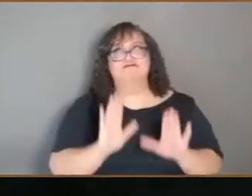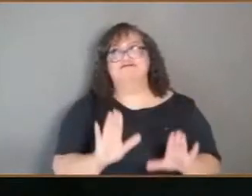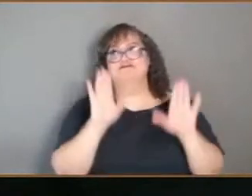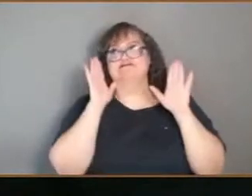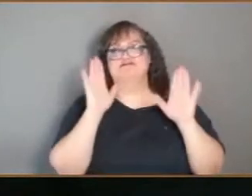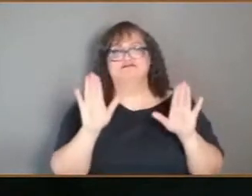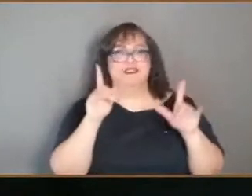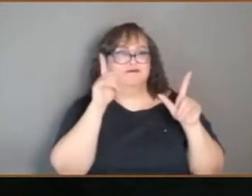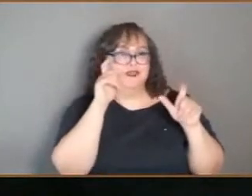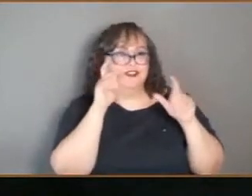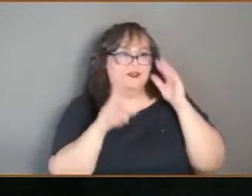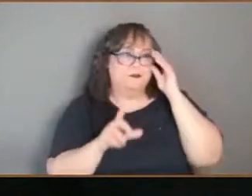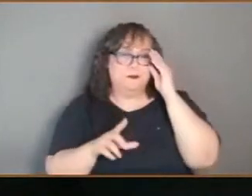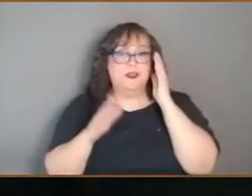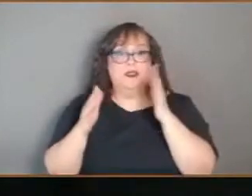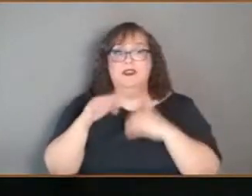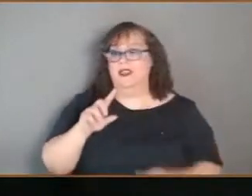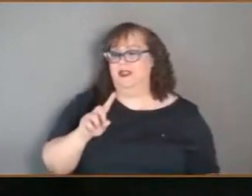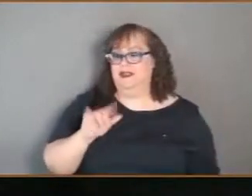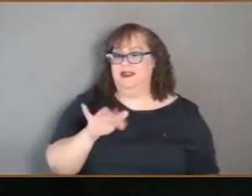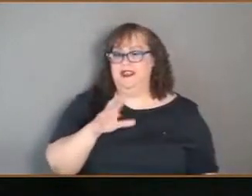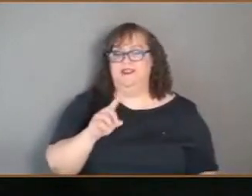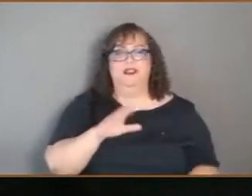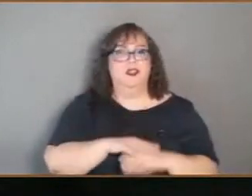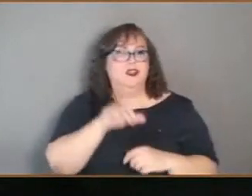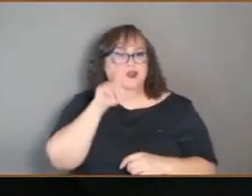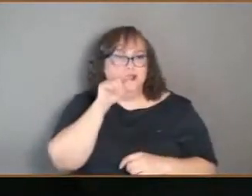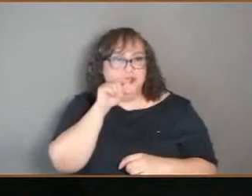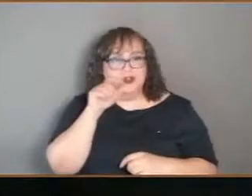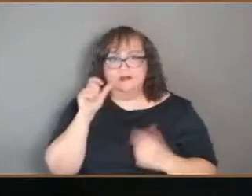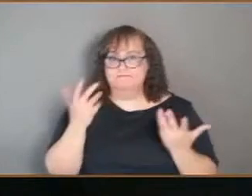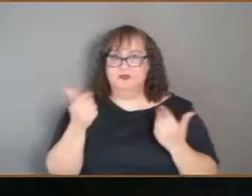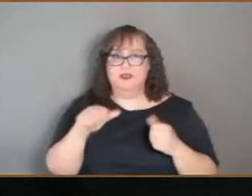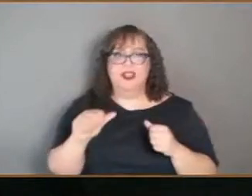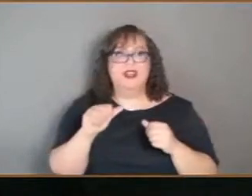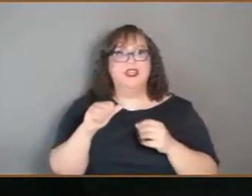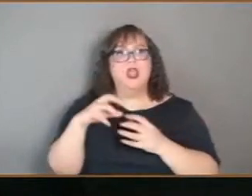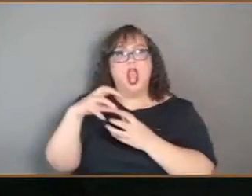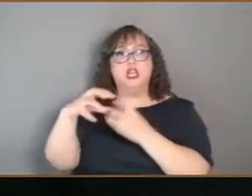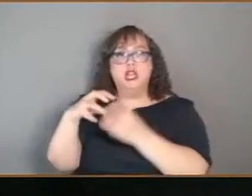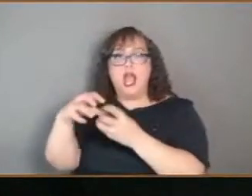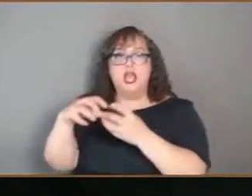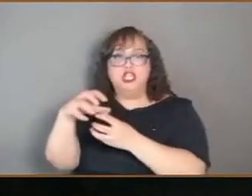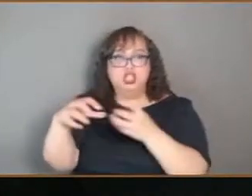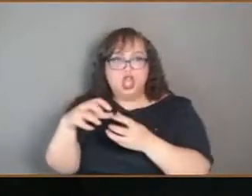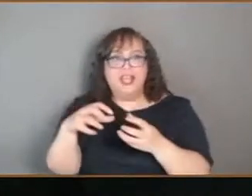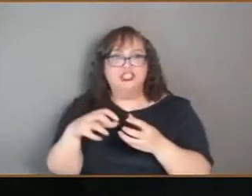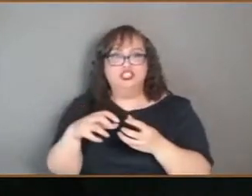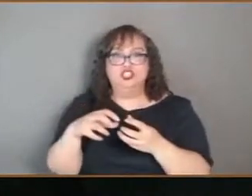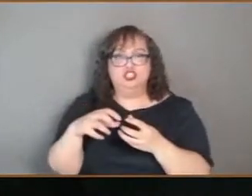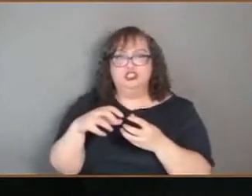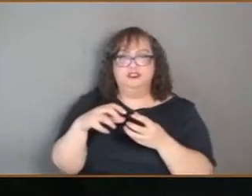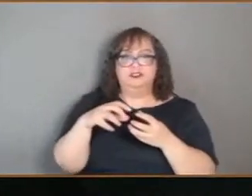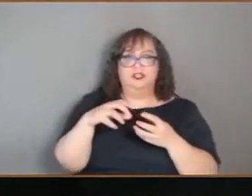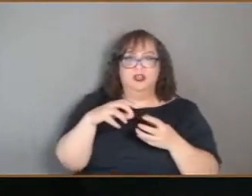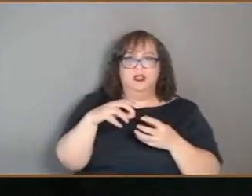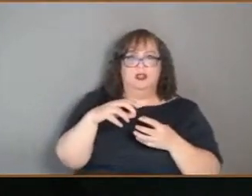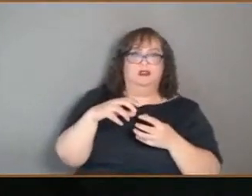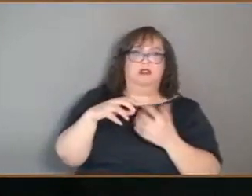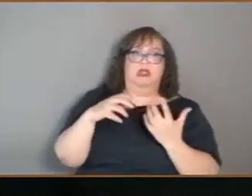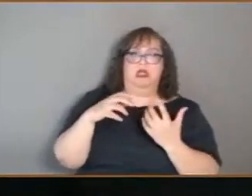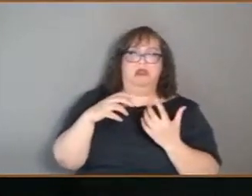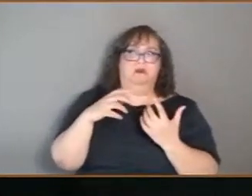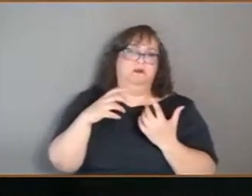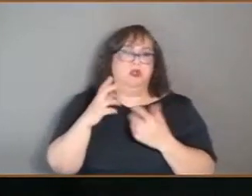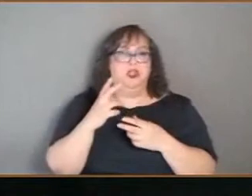there clusters of asteroids at other Lagrange points of Jupiter? And I think maybe explain Lagrange points. I don't know. Yeah, so the Lagrange points